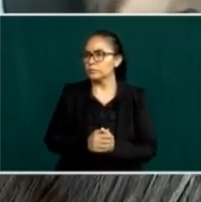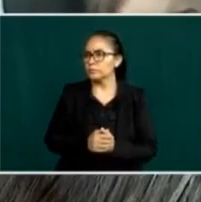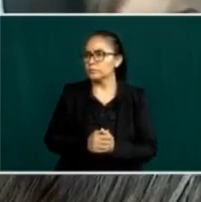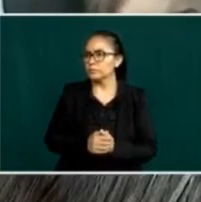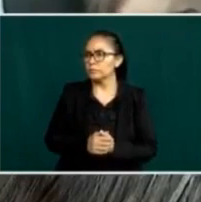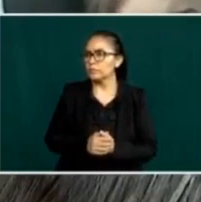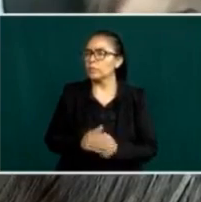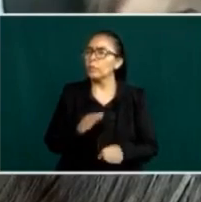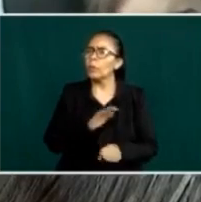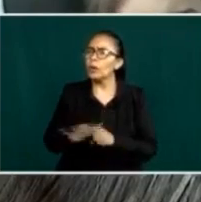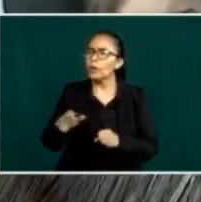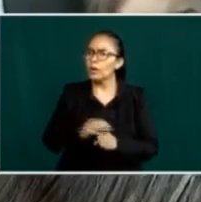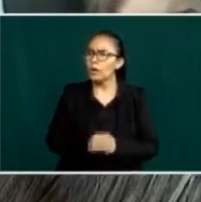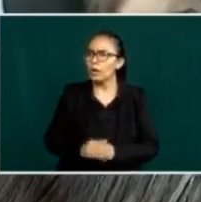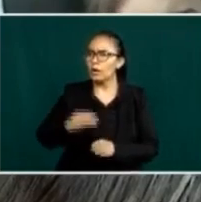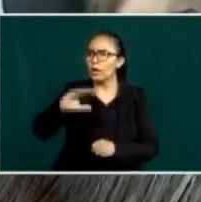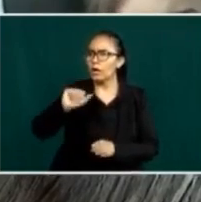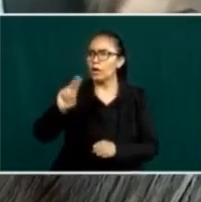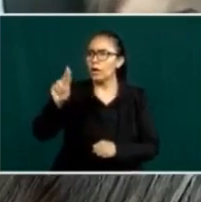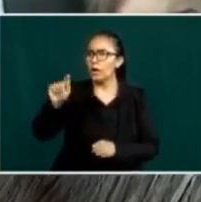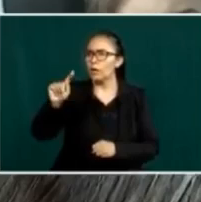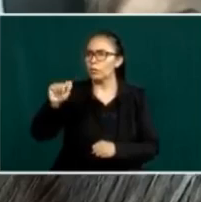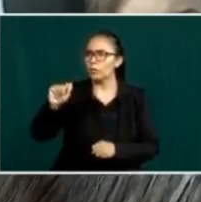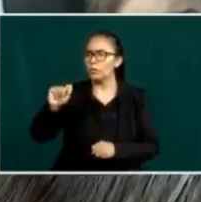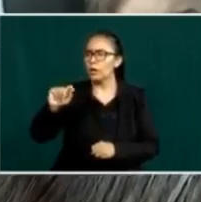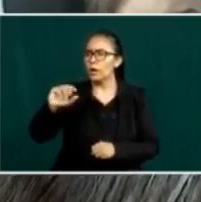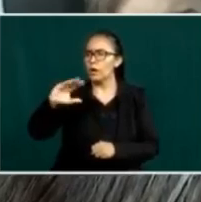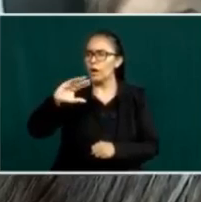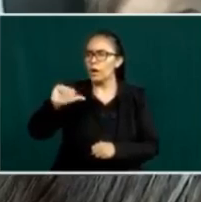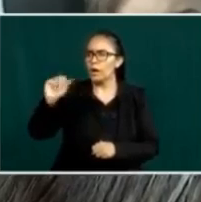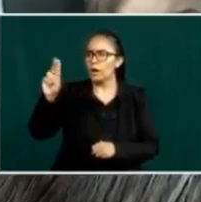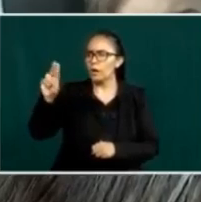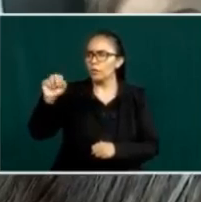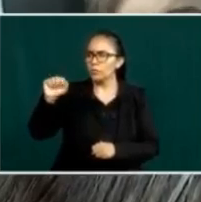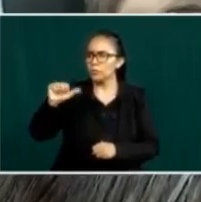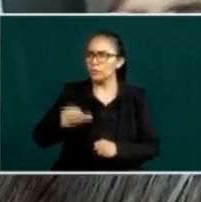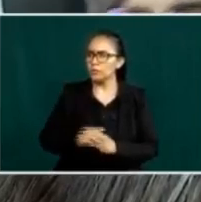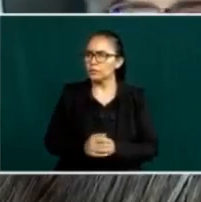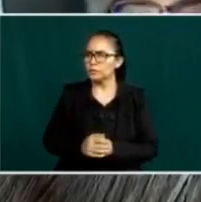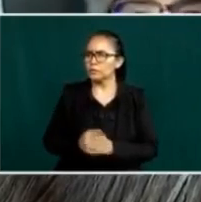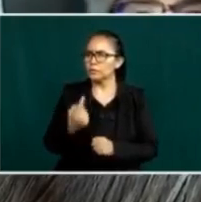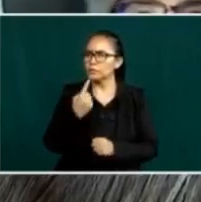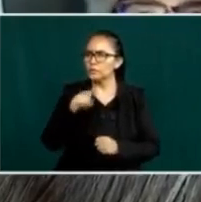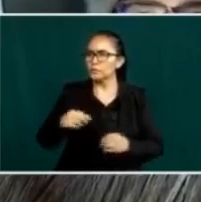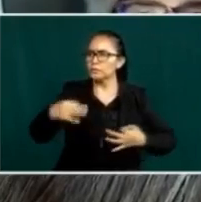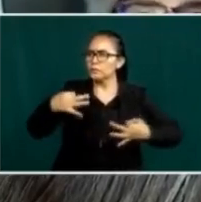causes. And what is the cause? The great corruption that exists